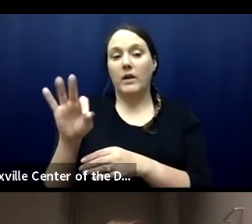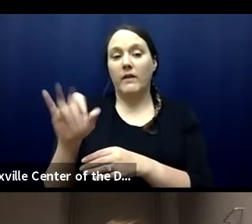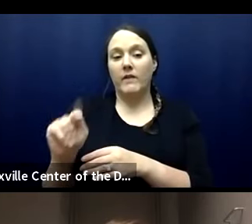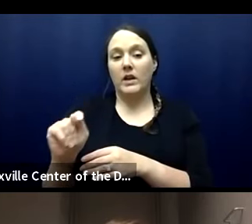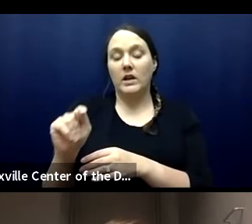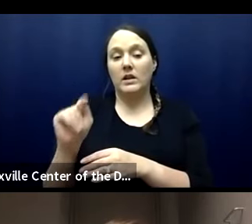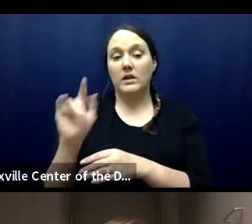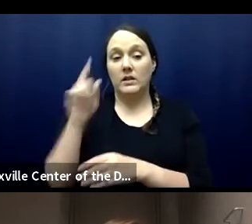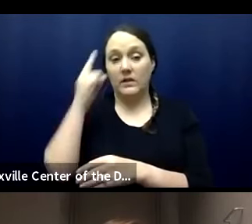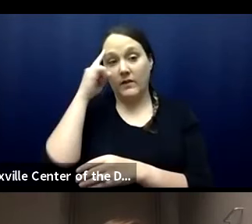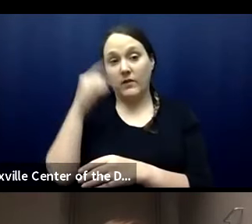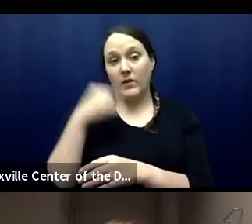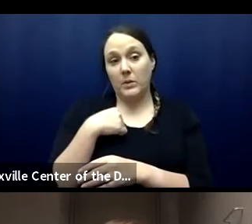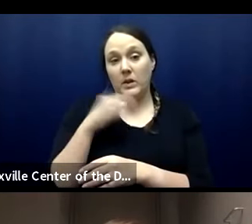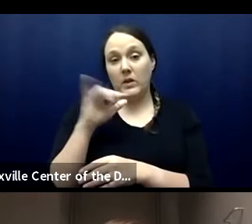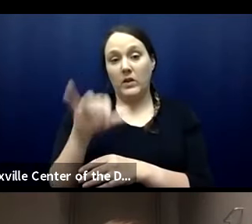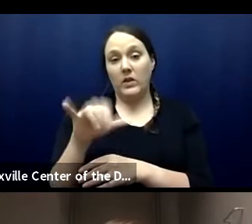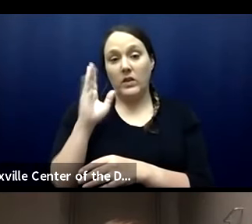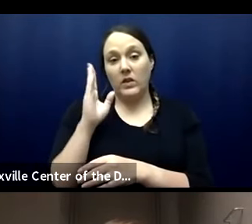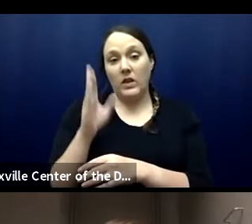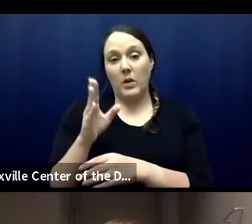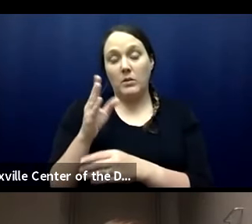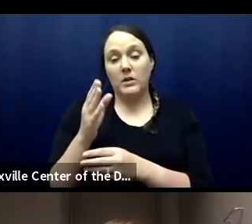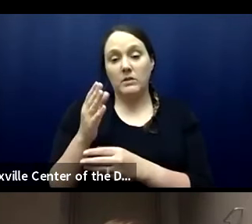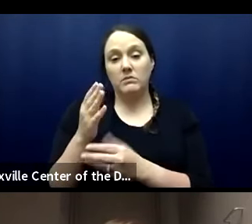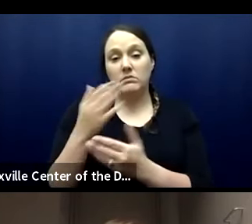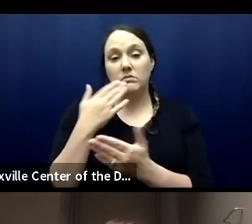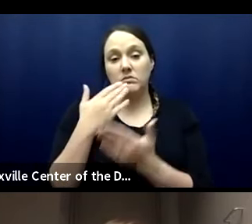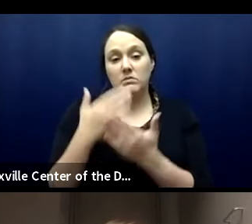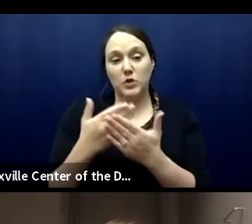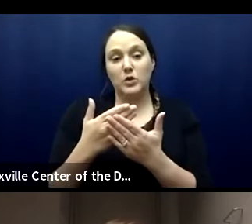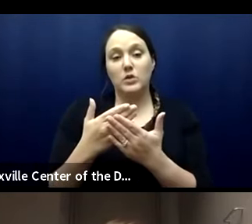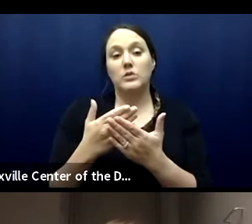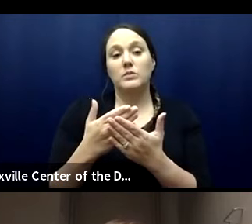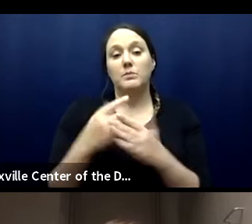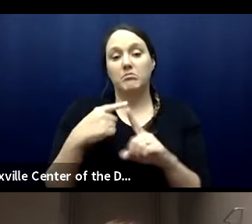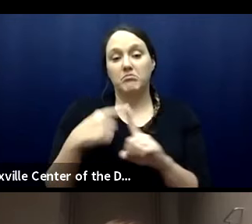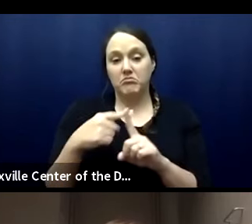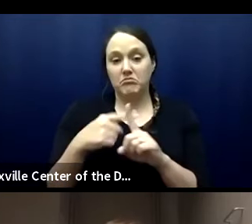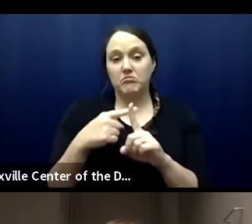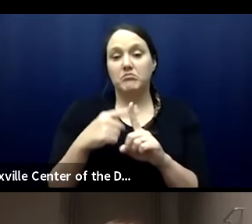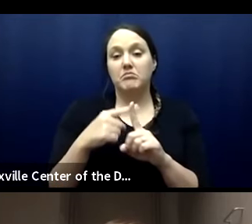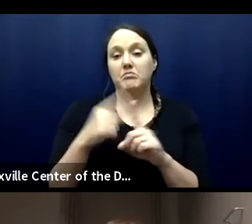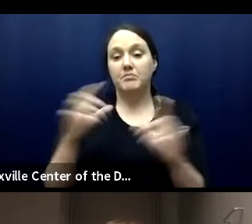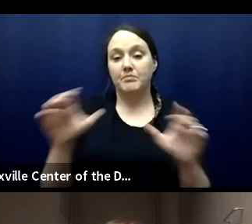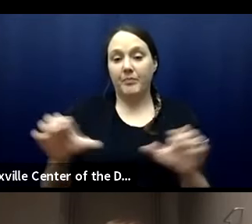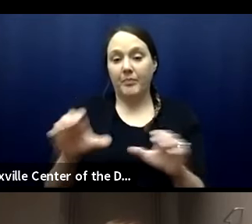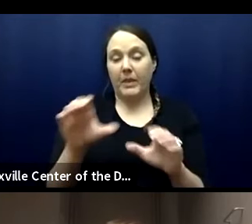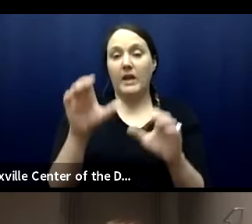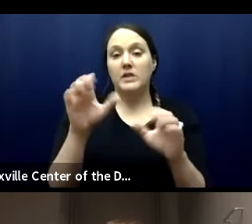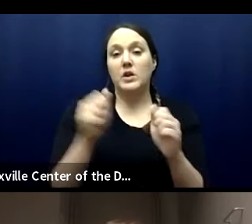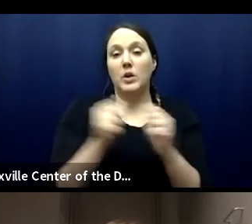that would be a move in the right direction without